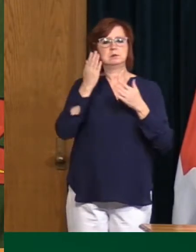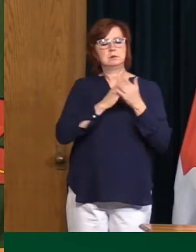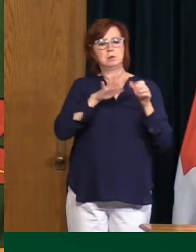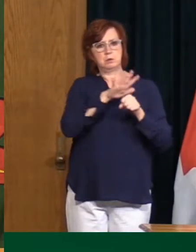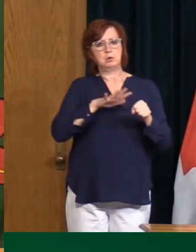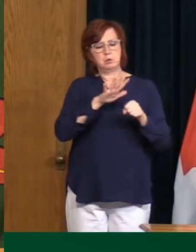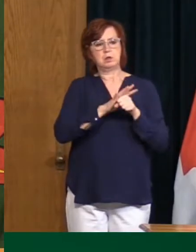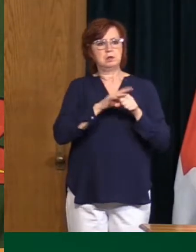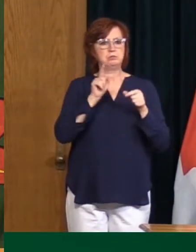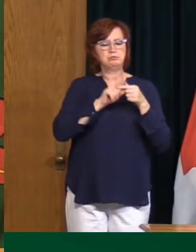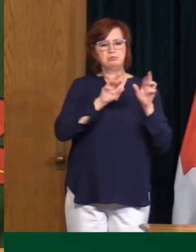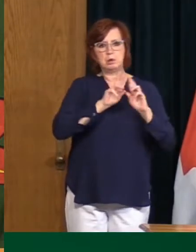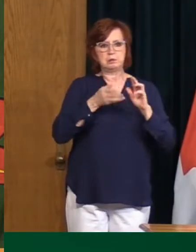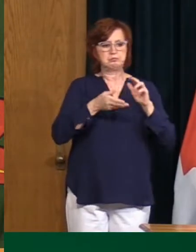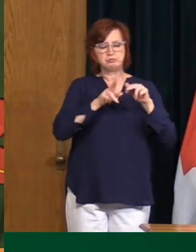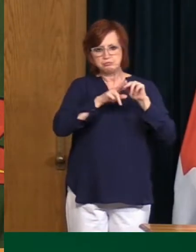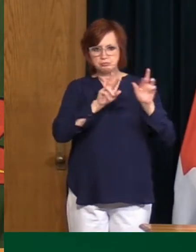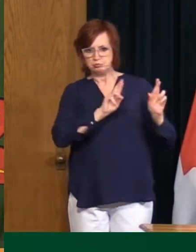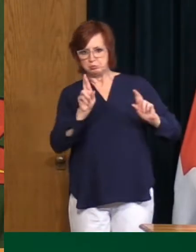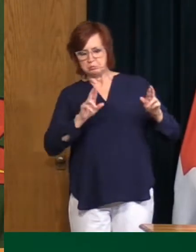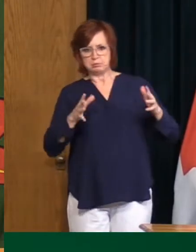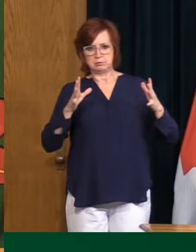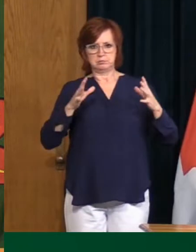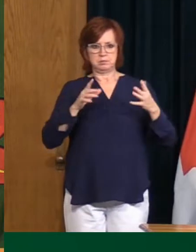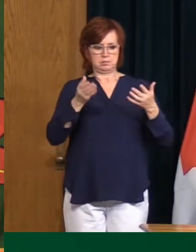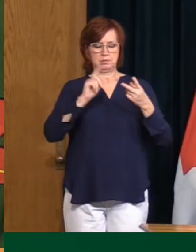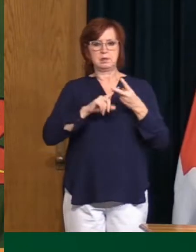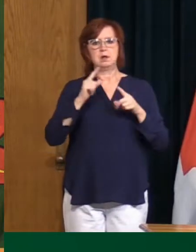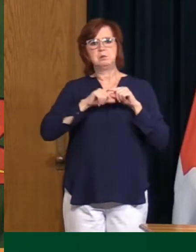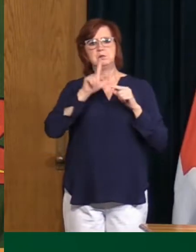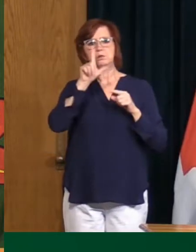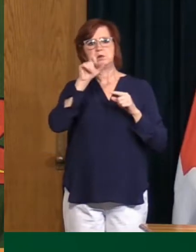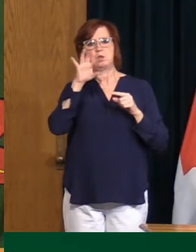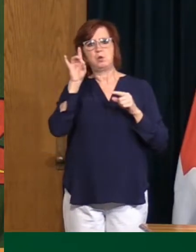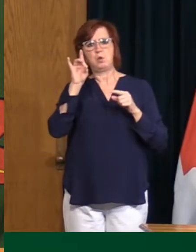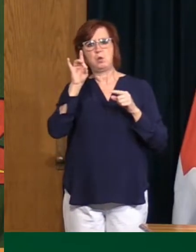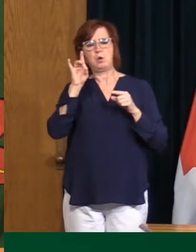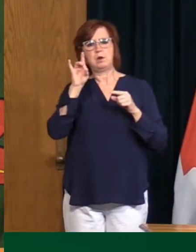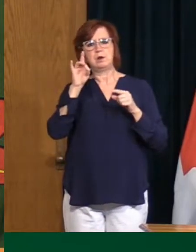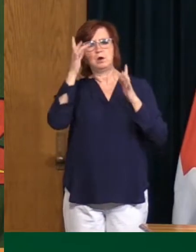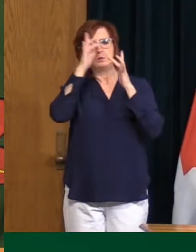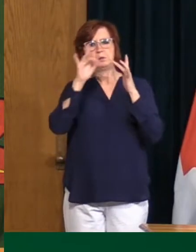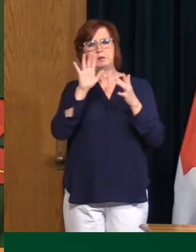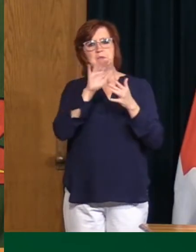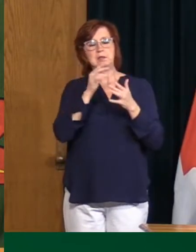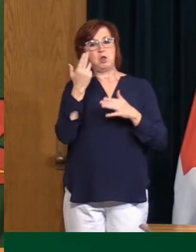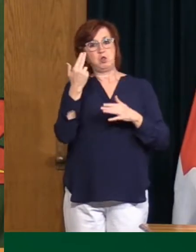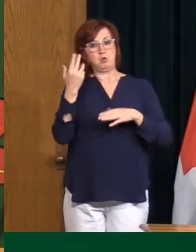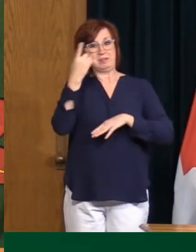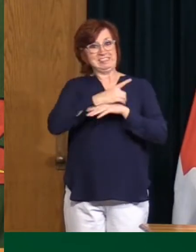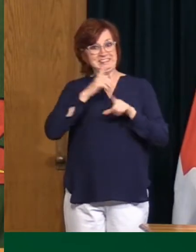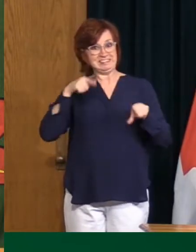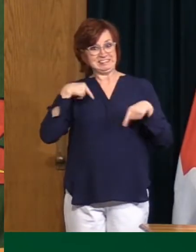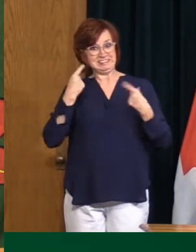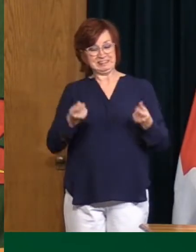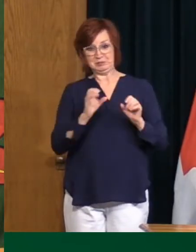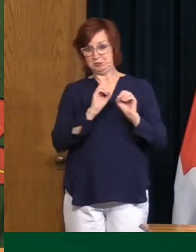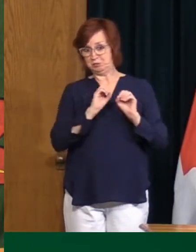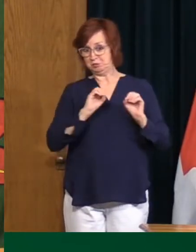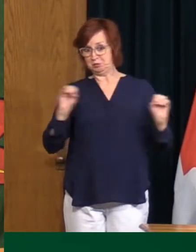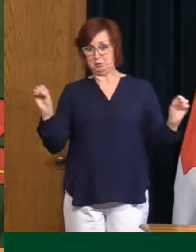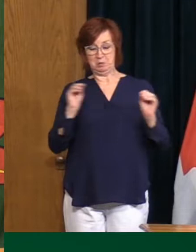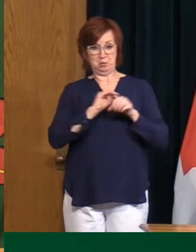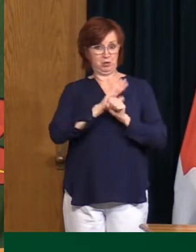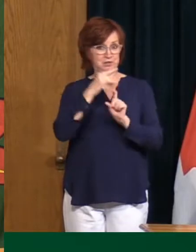to remain hopeful that the outbreak is nearing its end. With 13 days without a new positive case related to this facility outbreak, I'd like to take